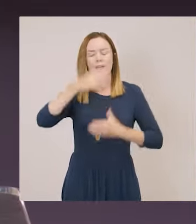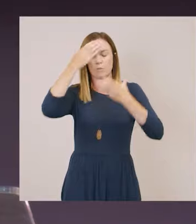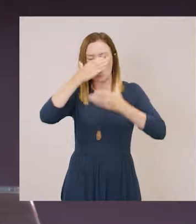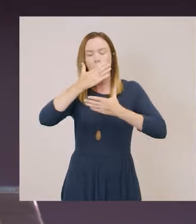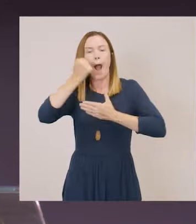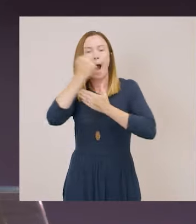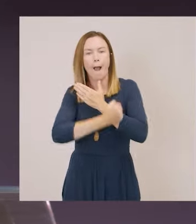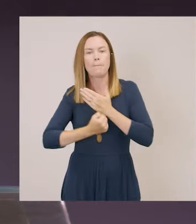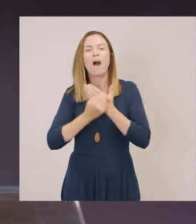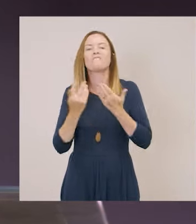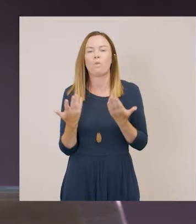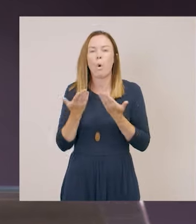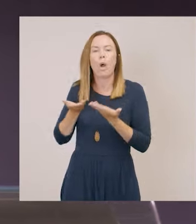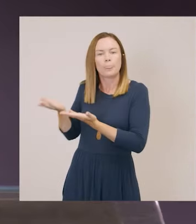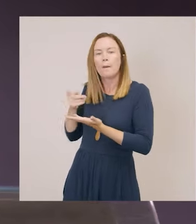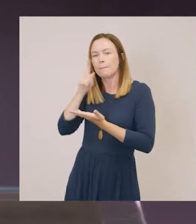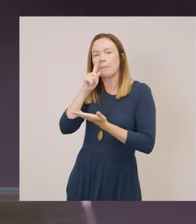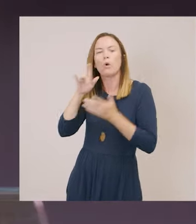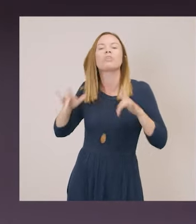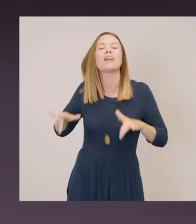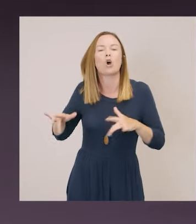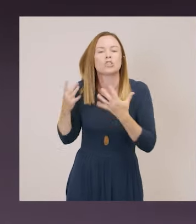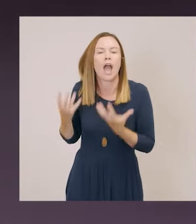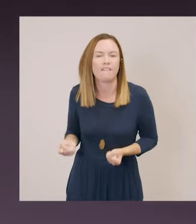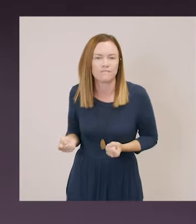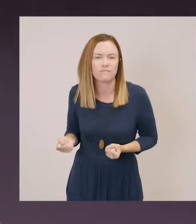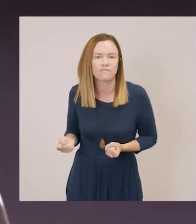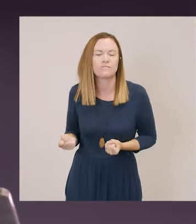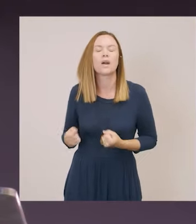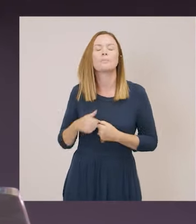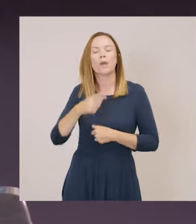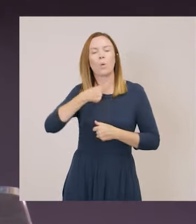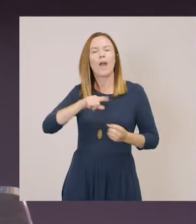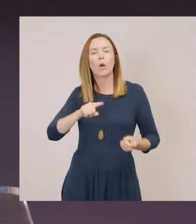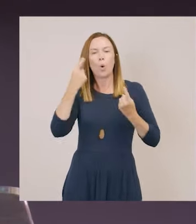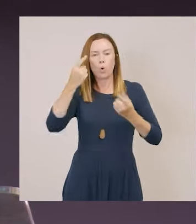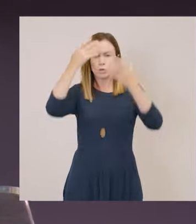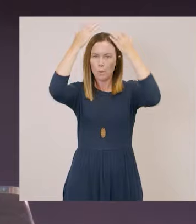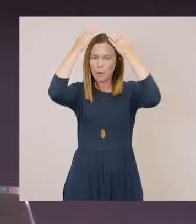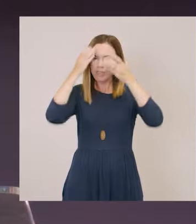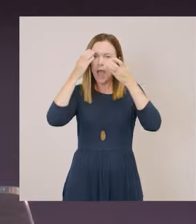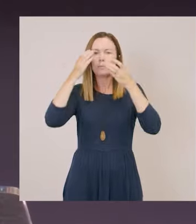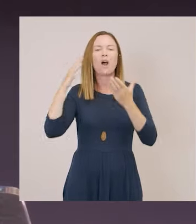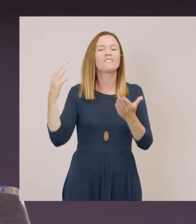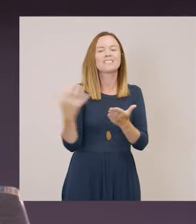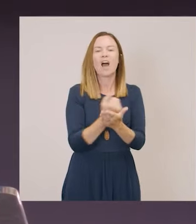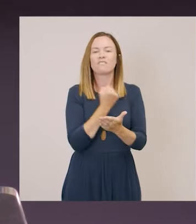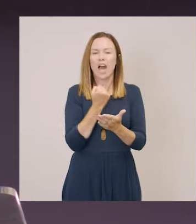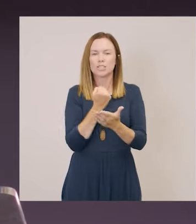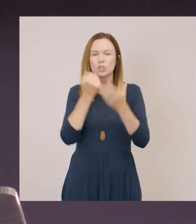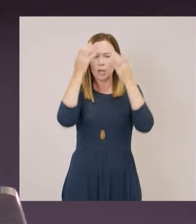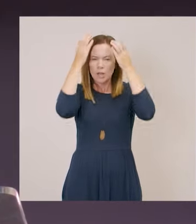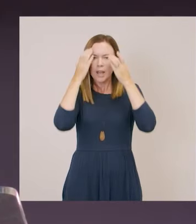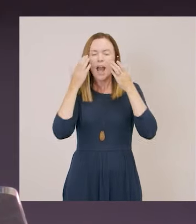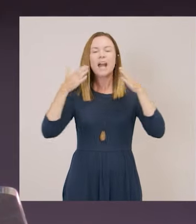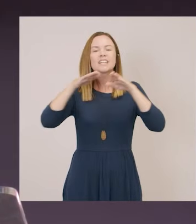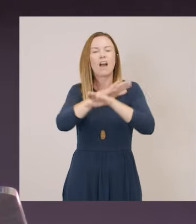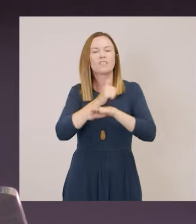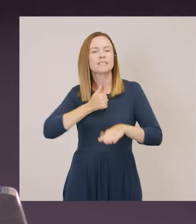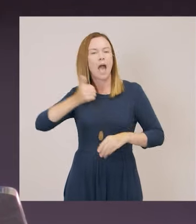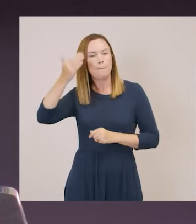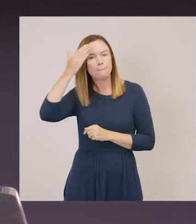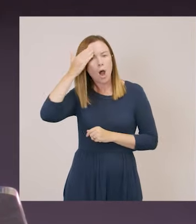of those who have no armor yet. We're called to put on the helmet of salvation, this covering